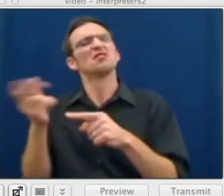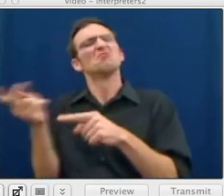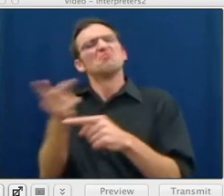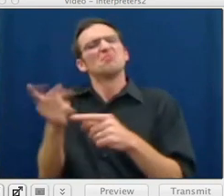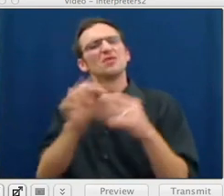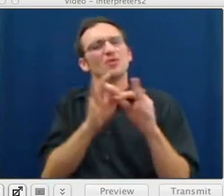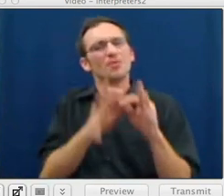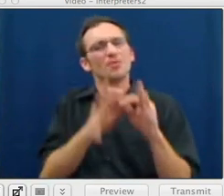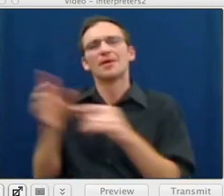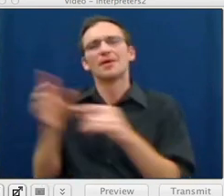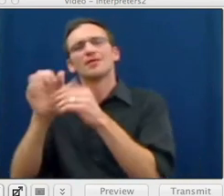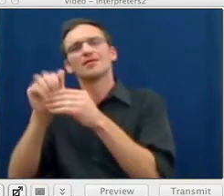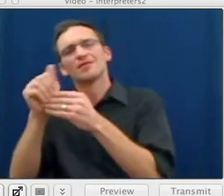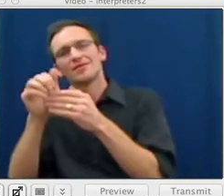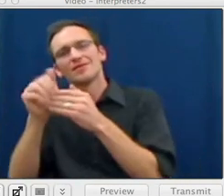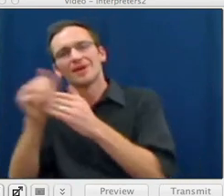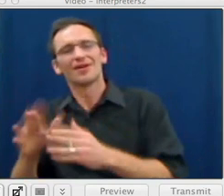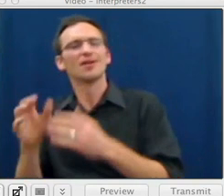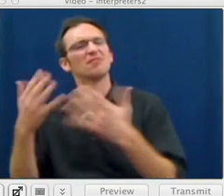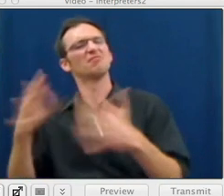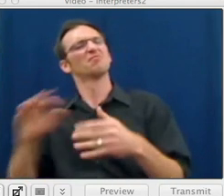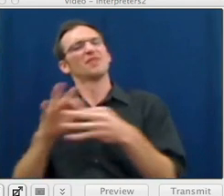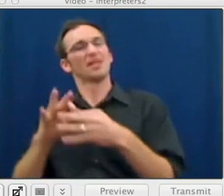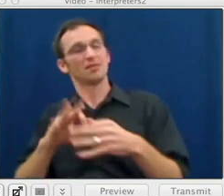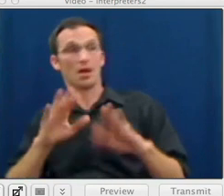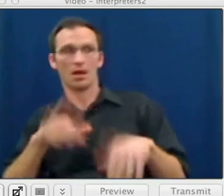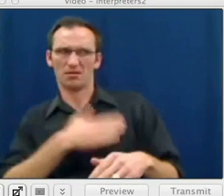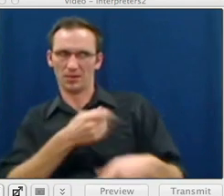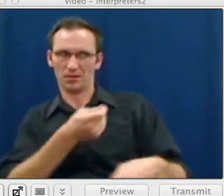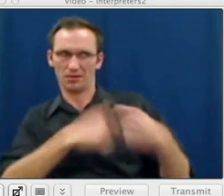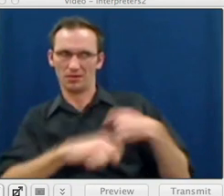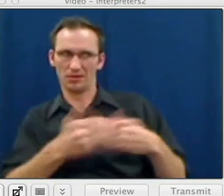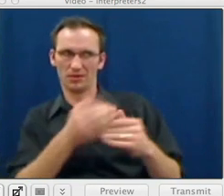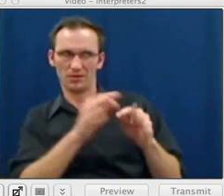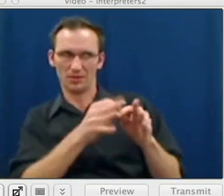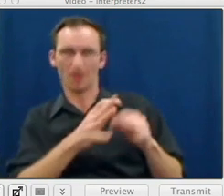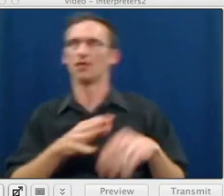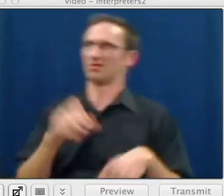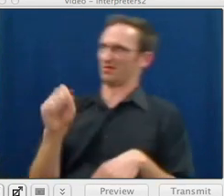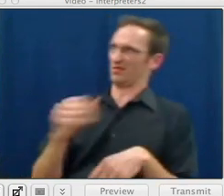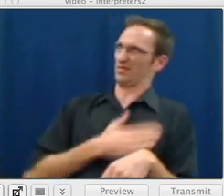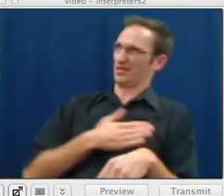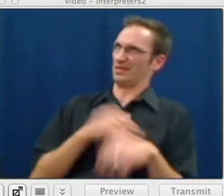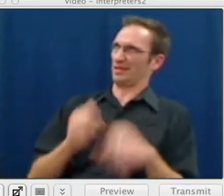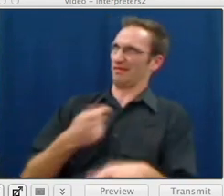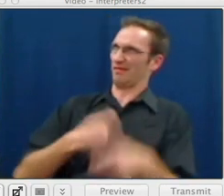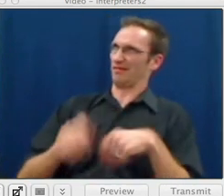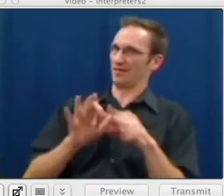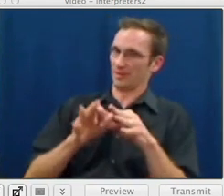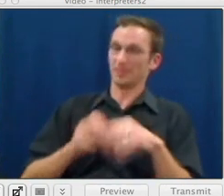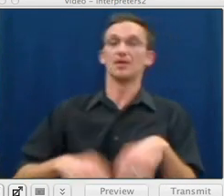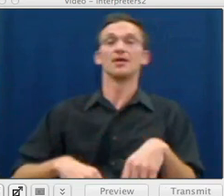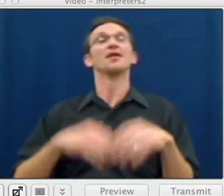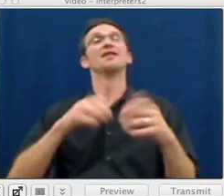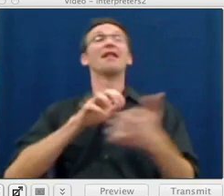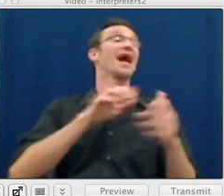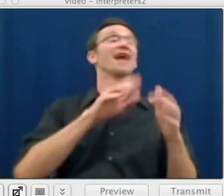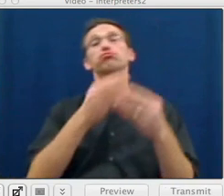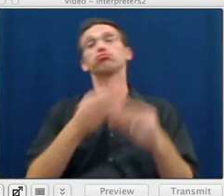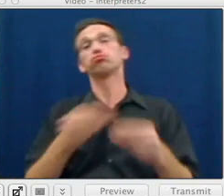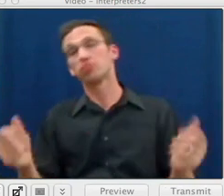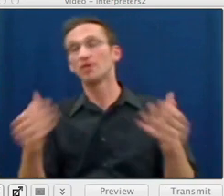way? And the interpreter agrees. Yes, can we? The laughter dies down, and there are 2 more squares of toilet paper, and the deaf person says very basic things